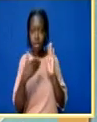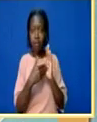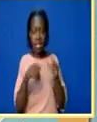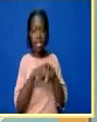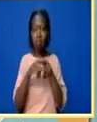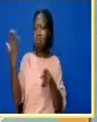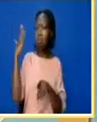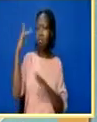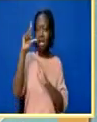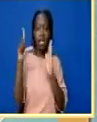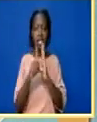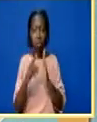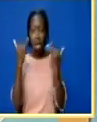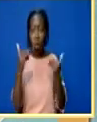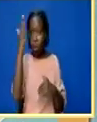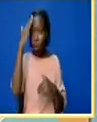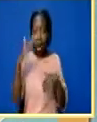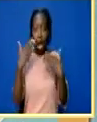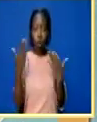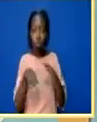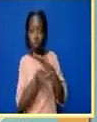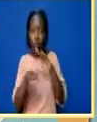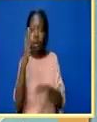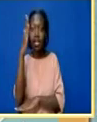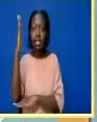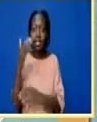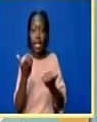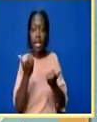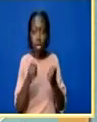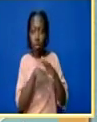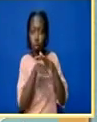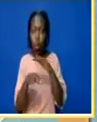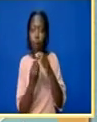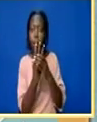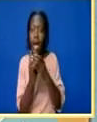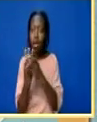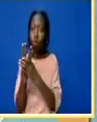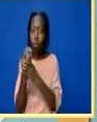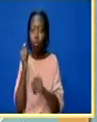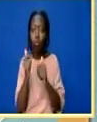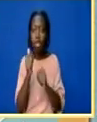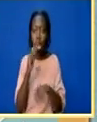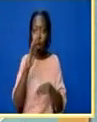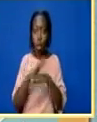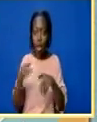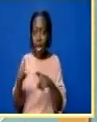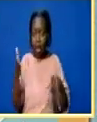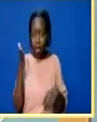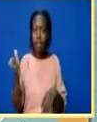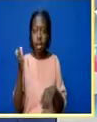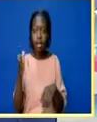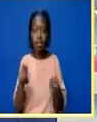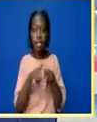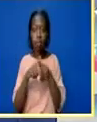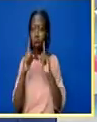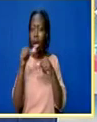previous lessons, we know how to plant trees, and we need to plant crops that are on the ground. On the ground. And we talked about the